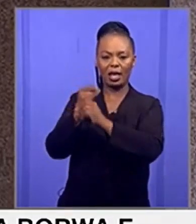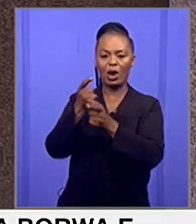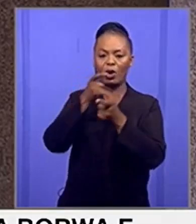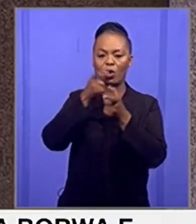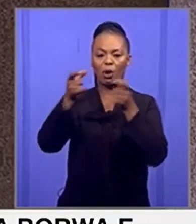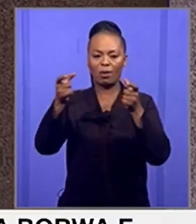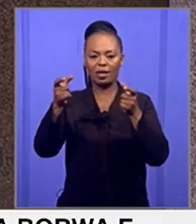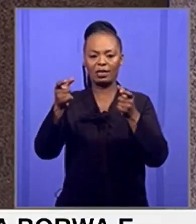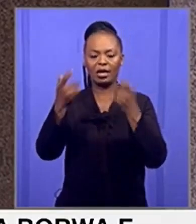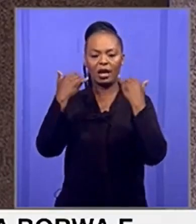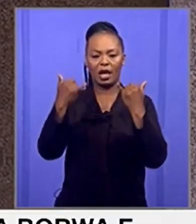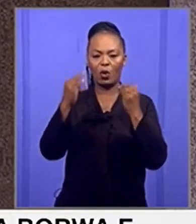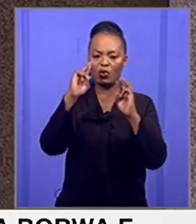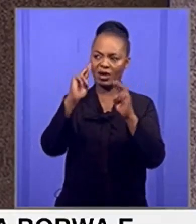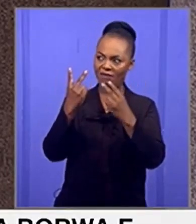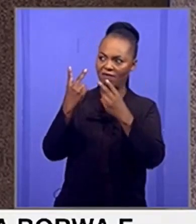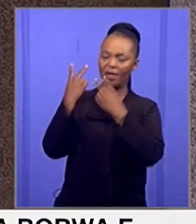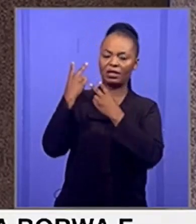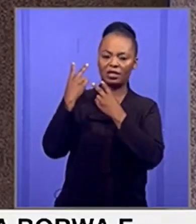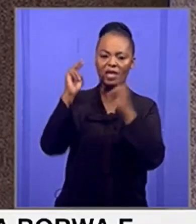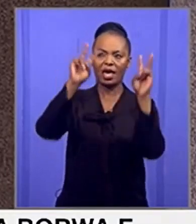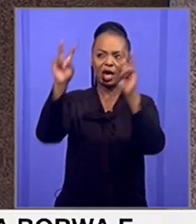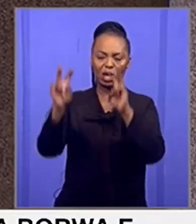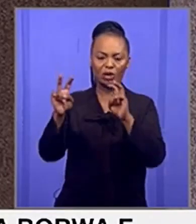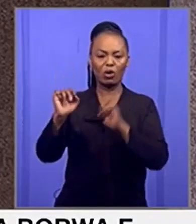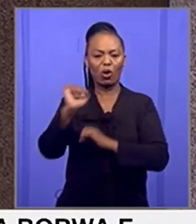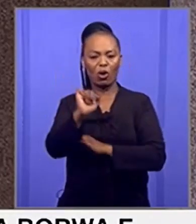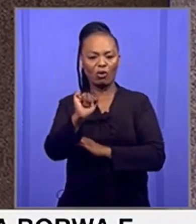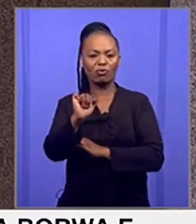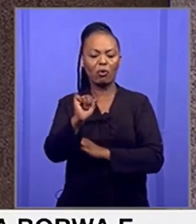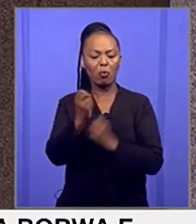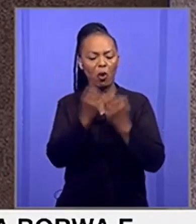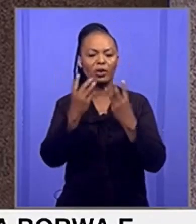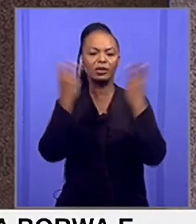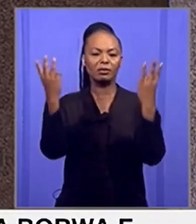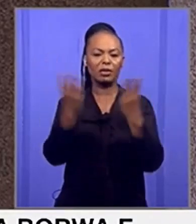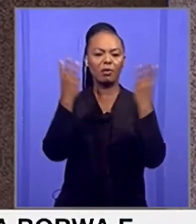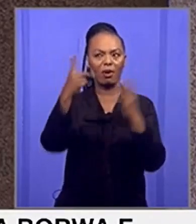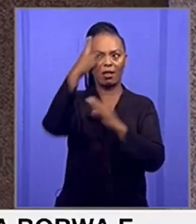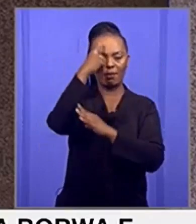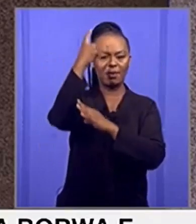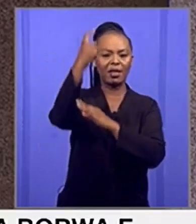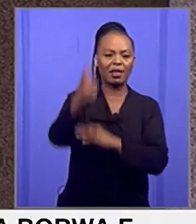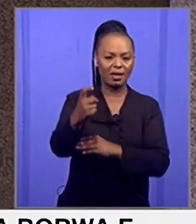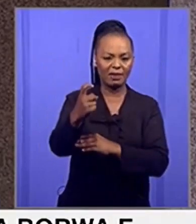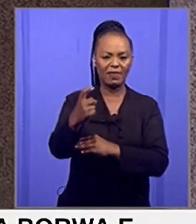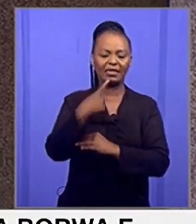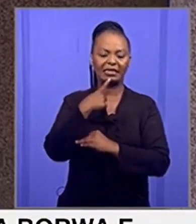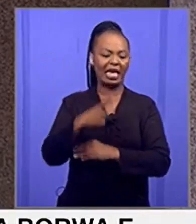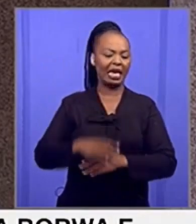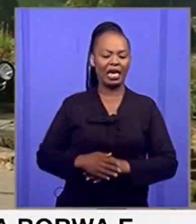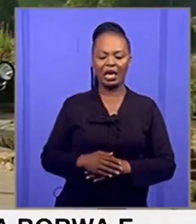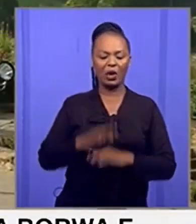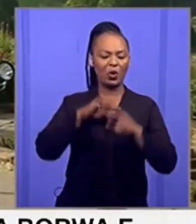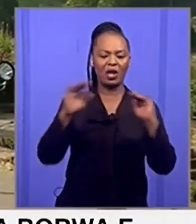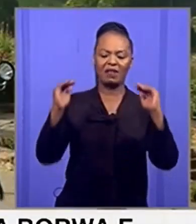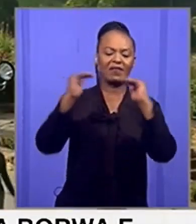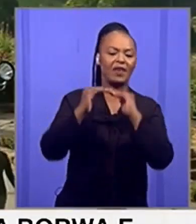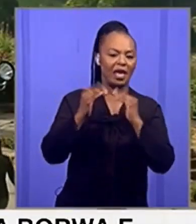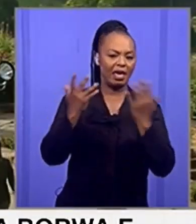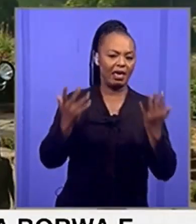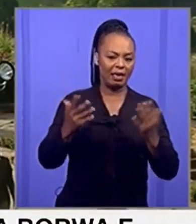a reflection on what many people believe is an unfair treatment.